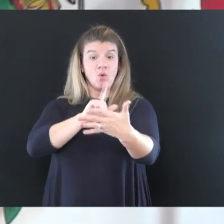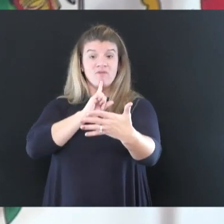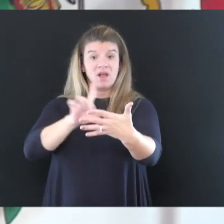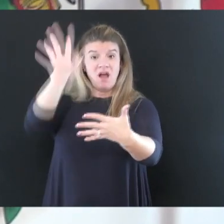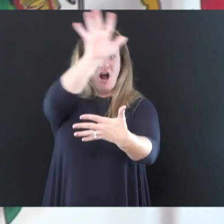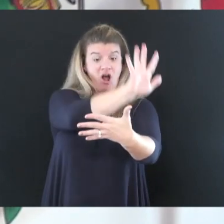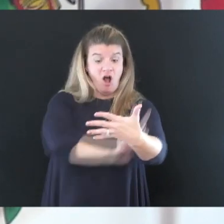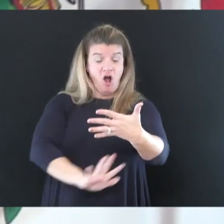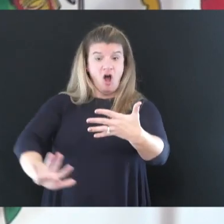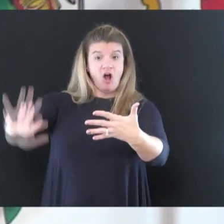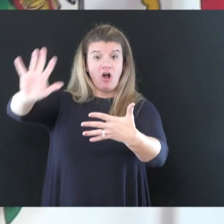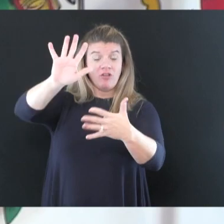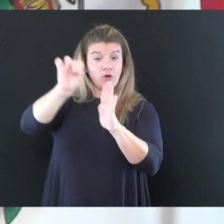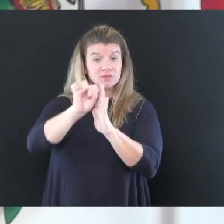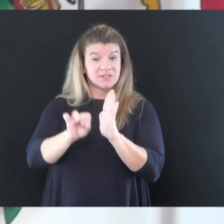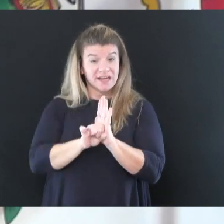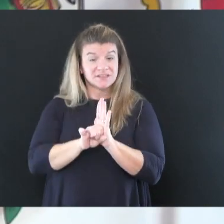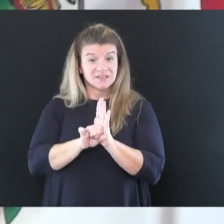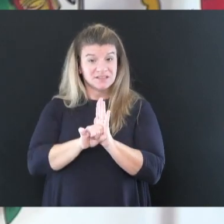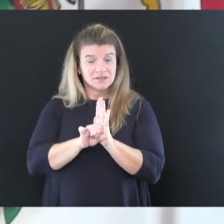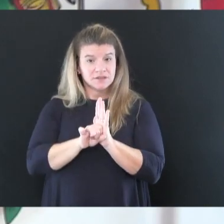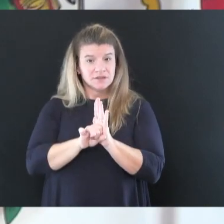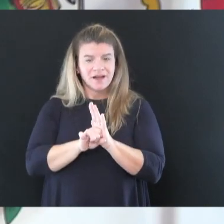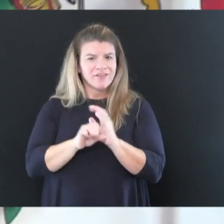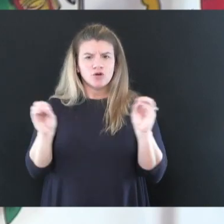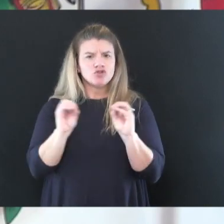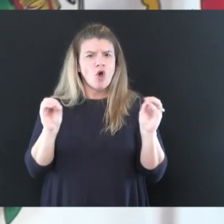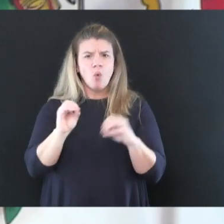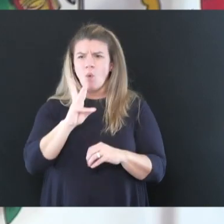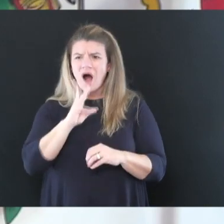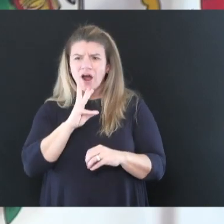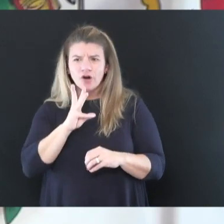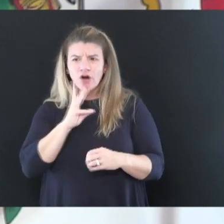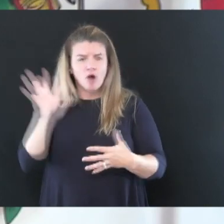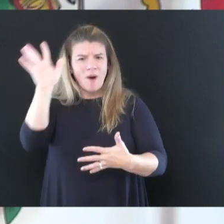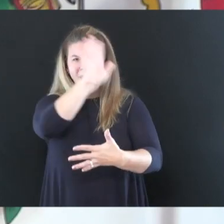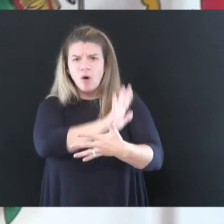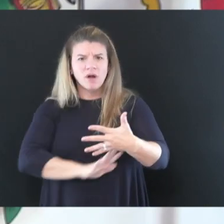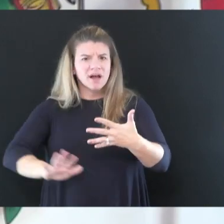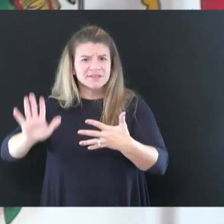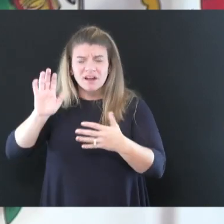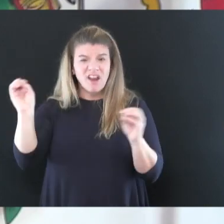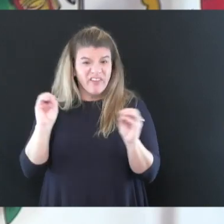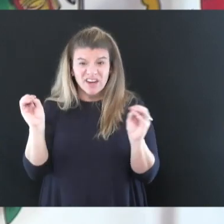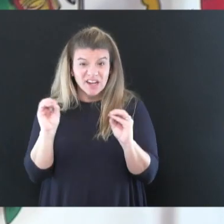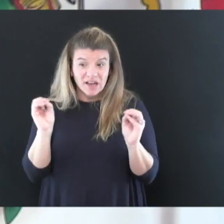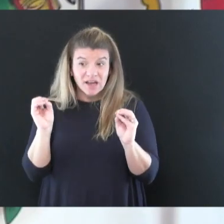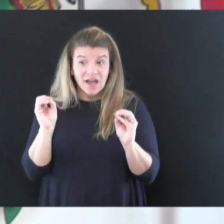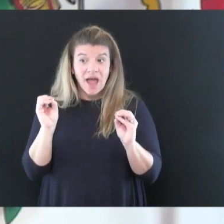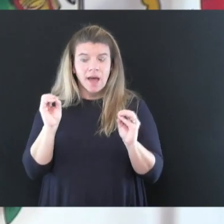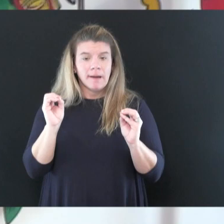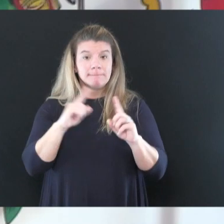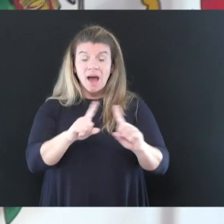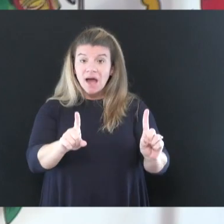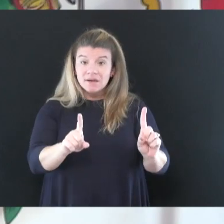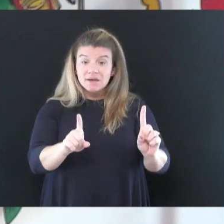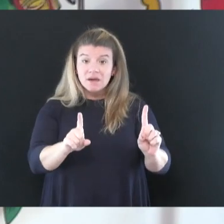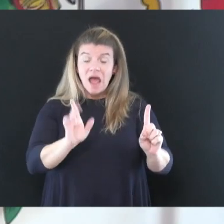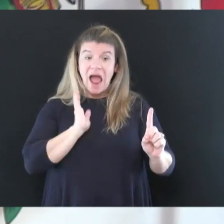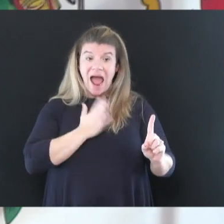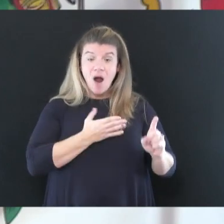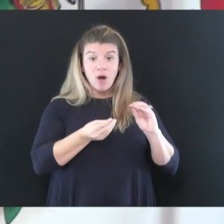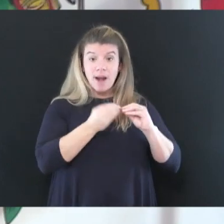other states all the way around it, and not an ocean around part of us. And yet, we're continuing to produce